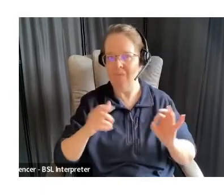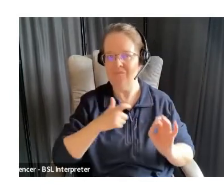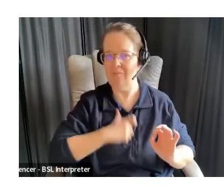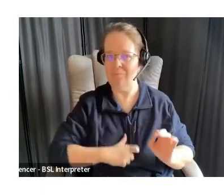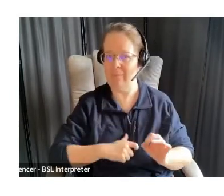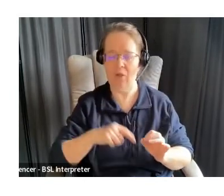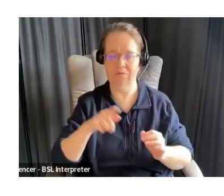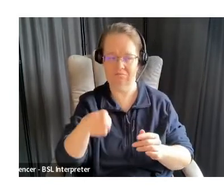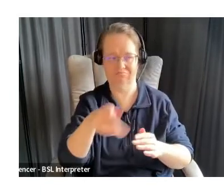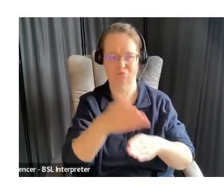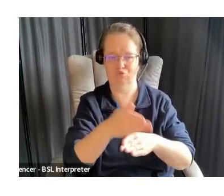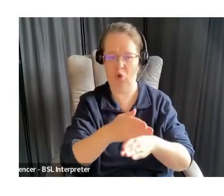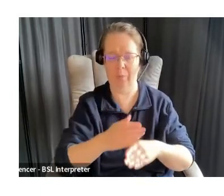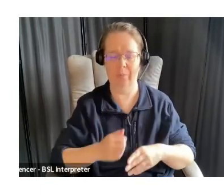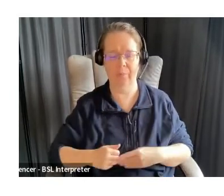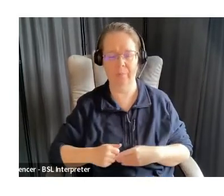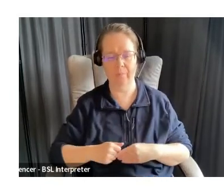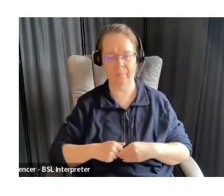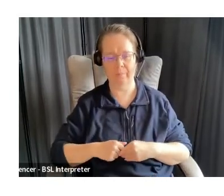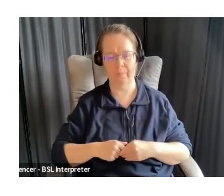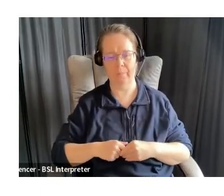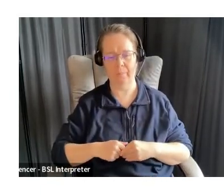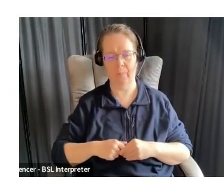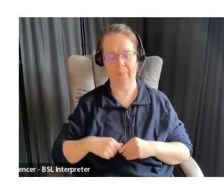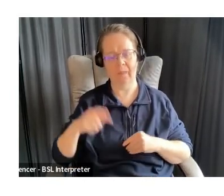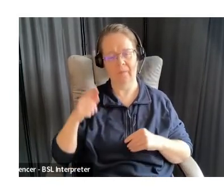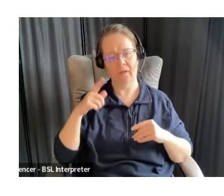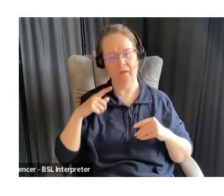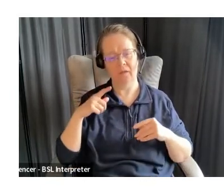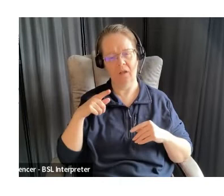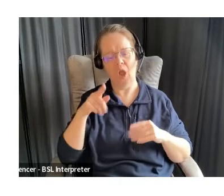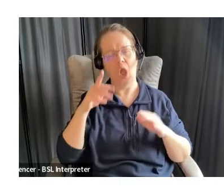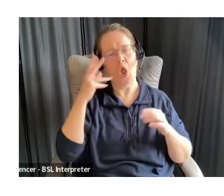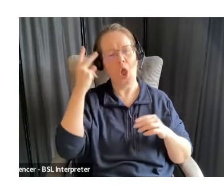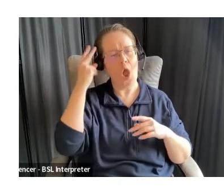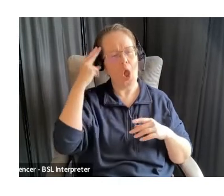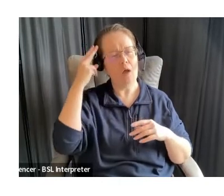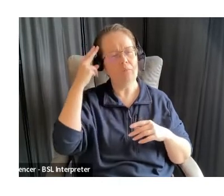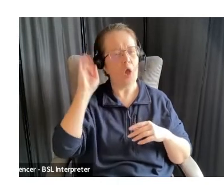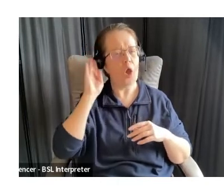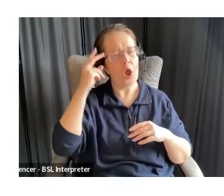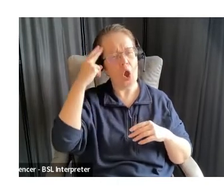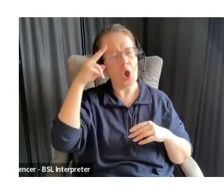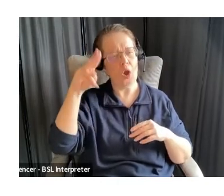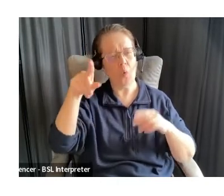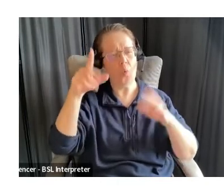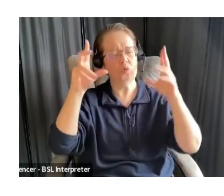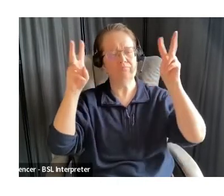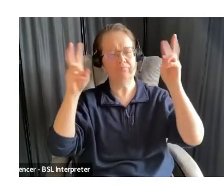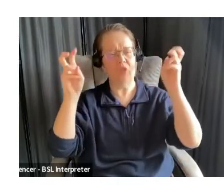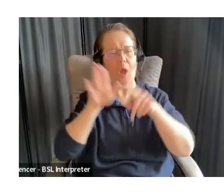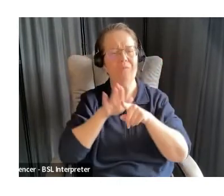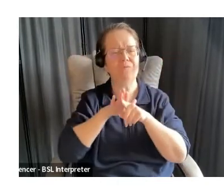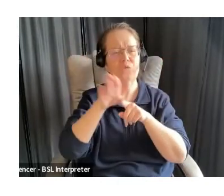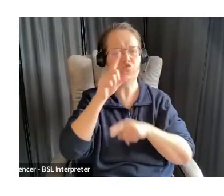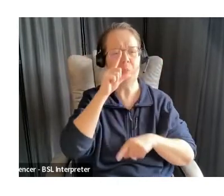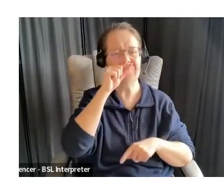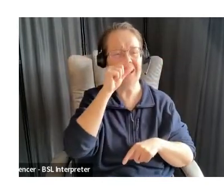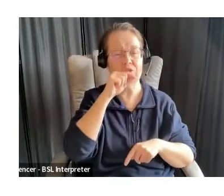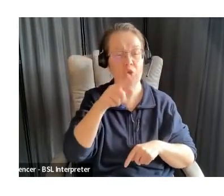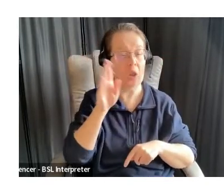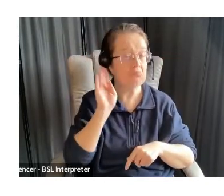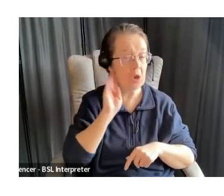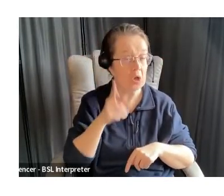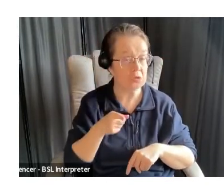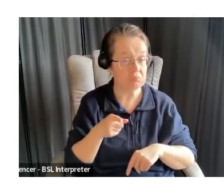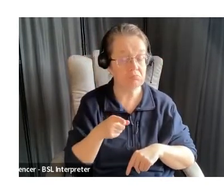right? But have you heard of the whole concept of future potential? Now, how this works is that you